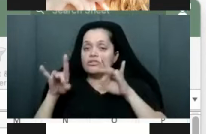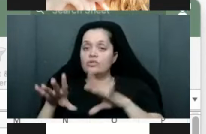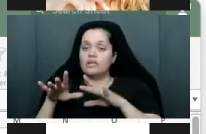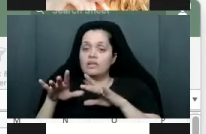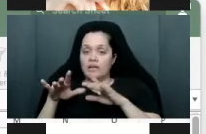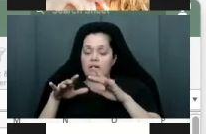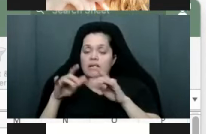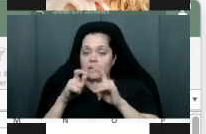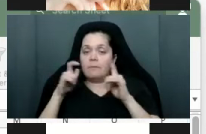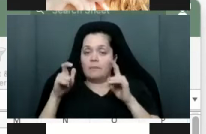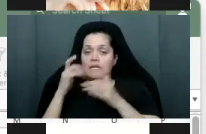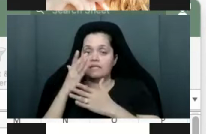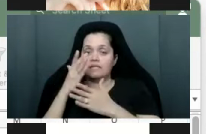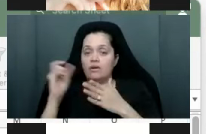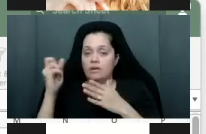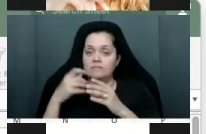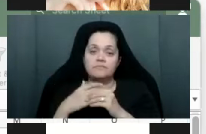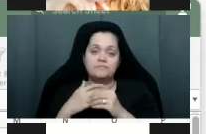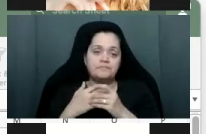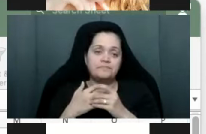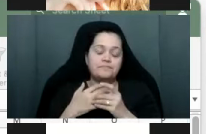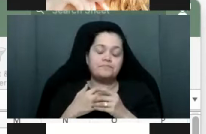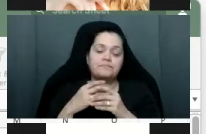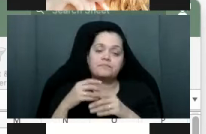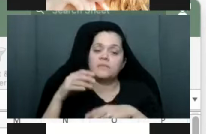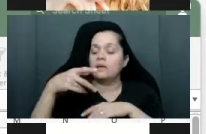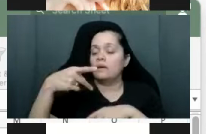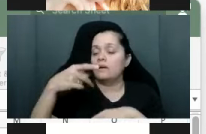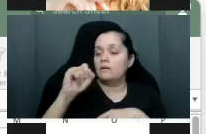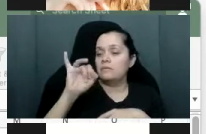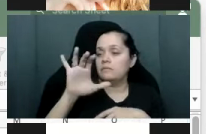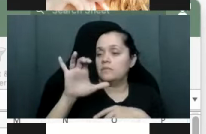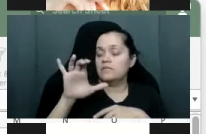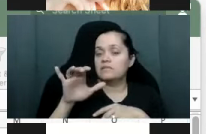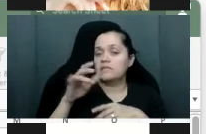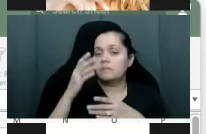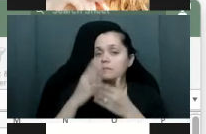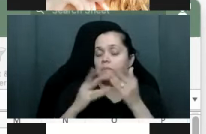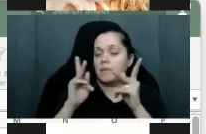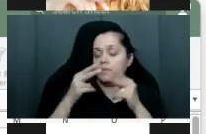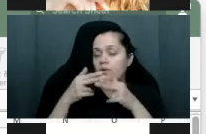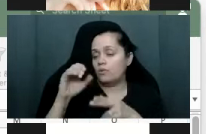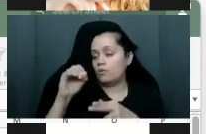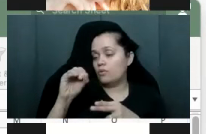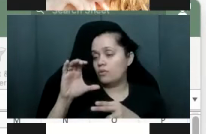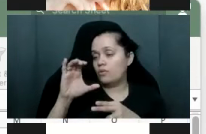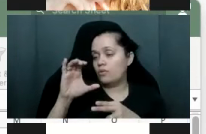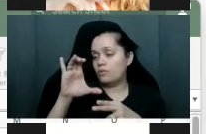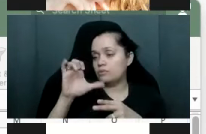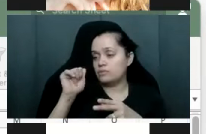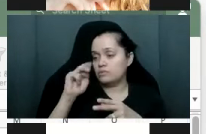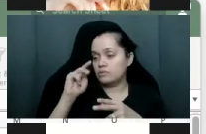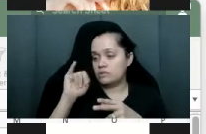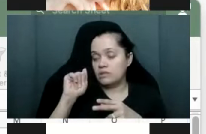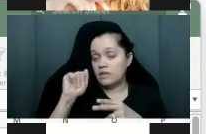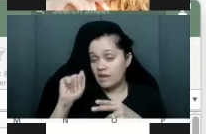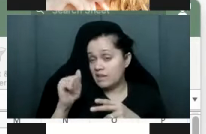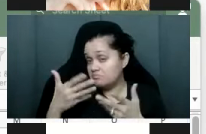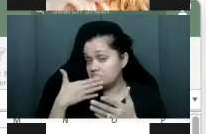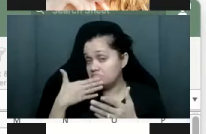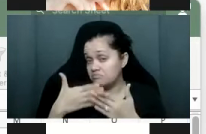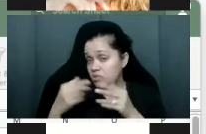the biggest piece. So the Pacific Realm. Some people call it Oceania. That's a good term